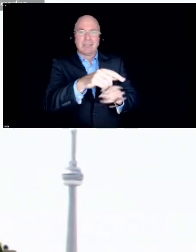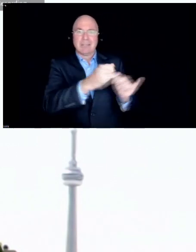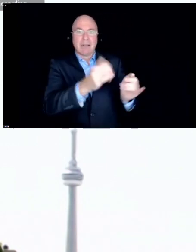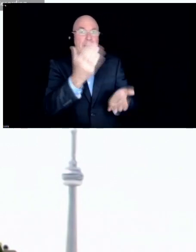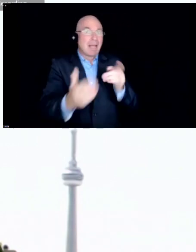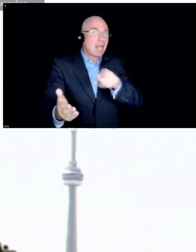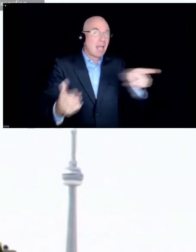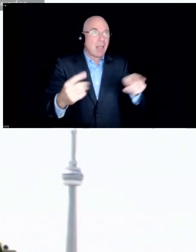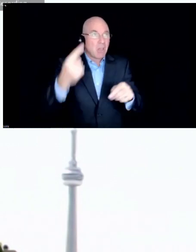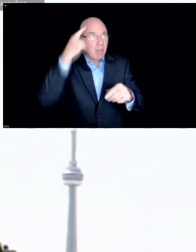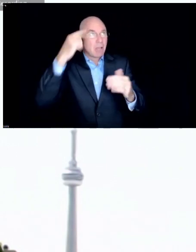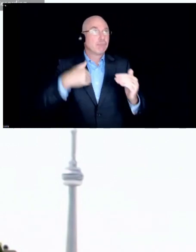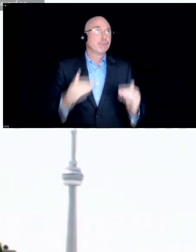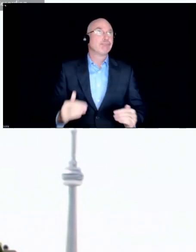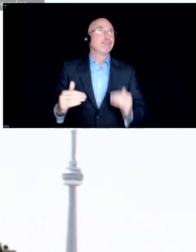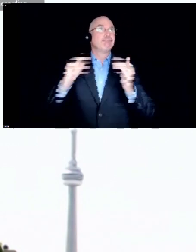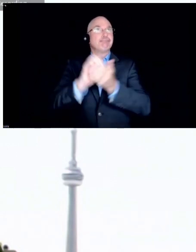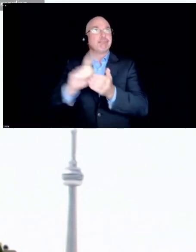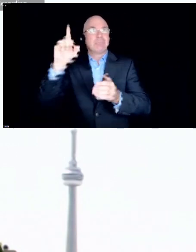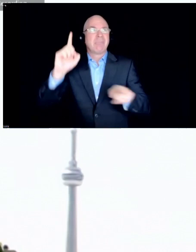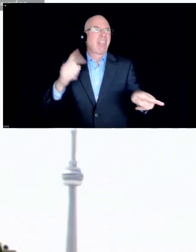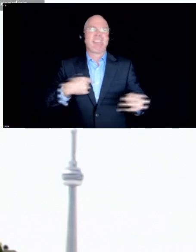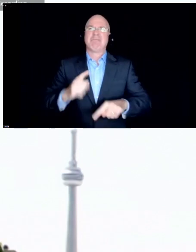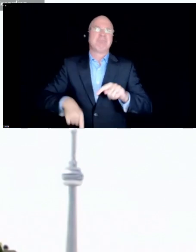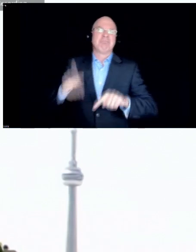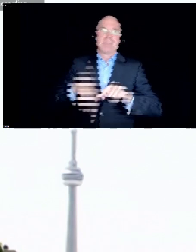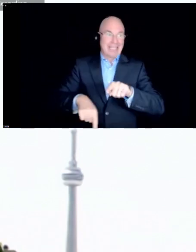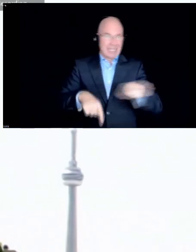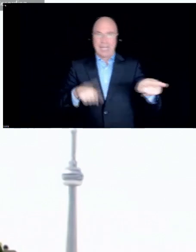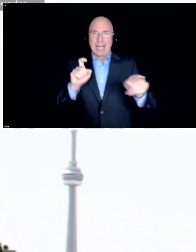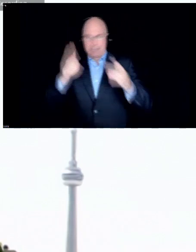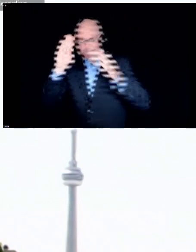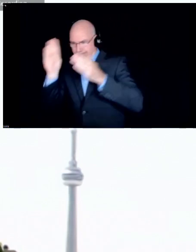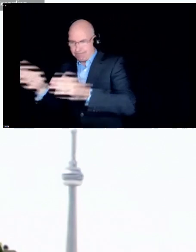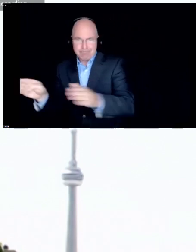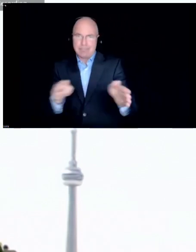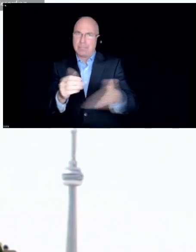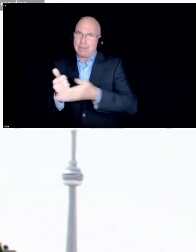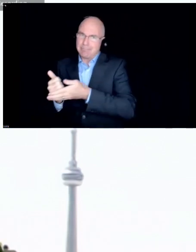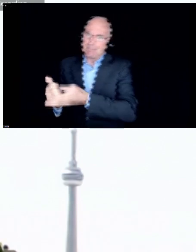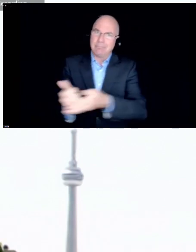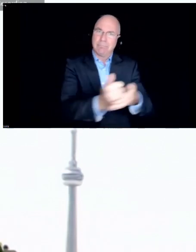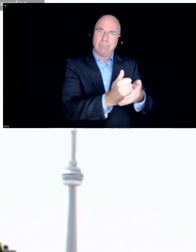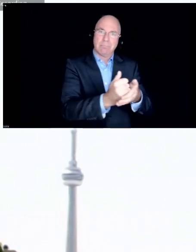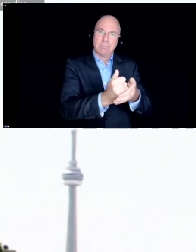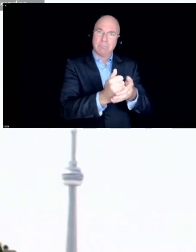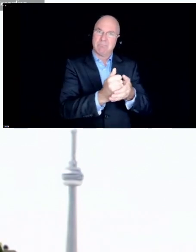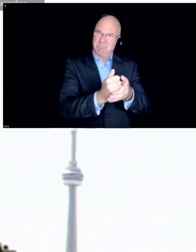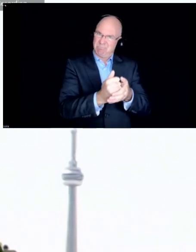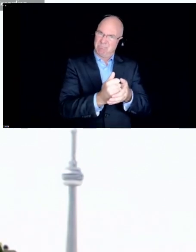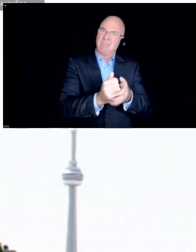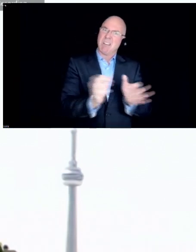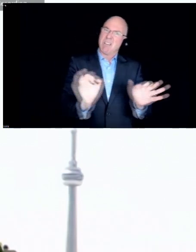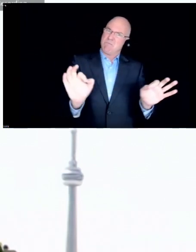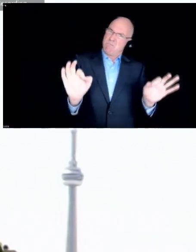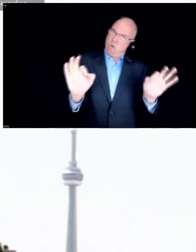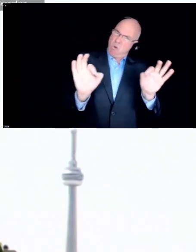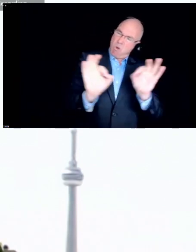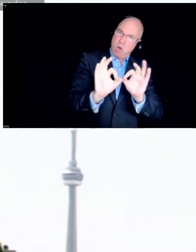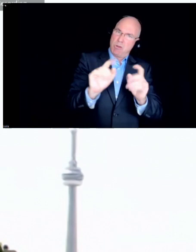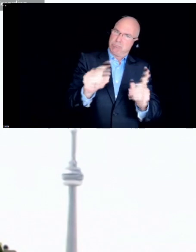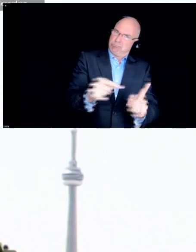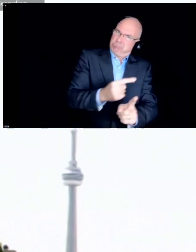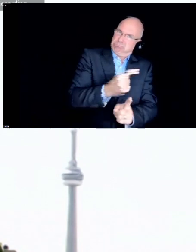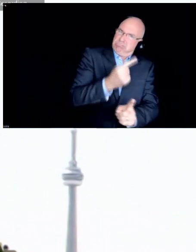considered higher education as a realistic possibility. This is both a moral and an